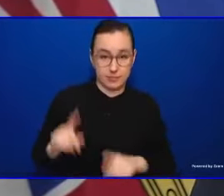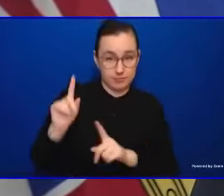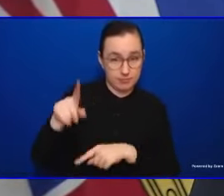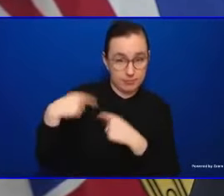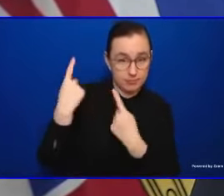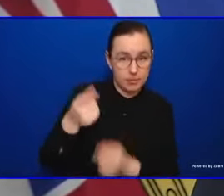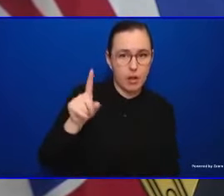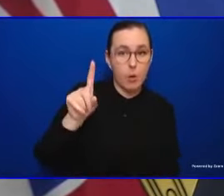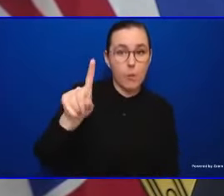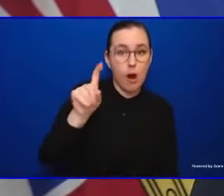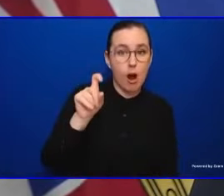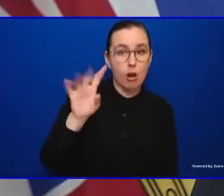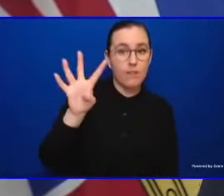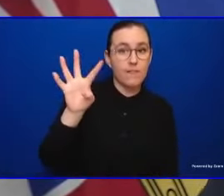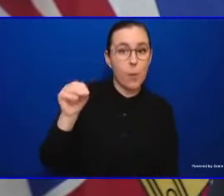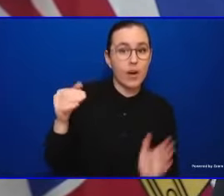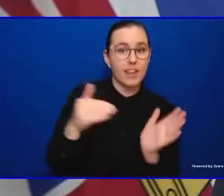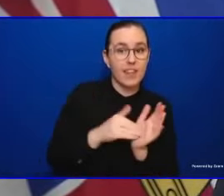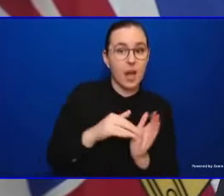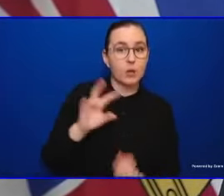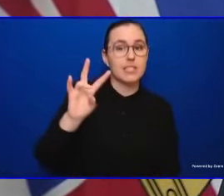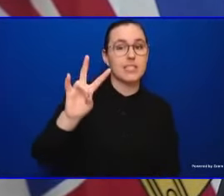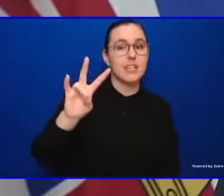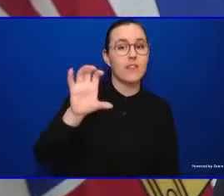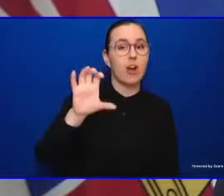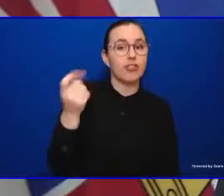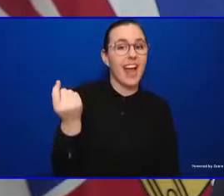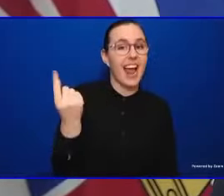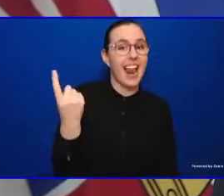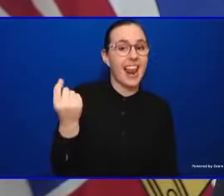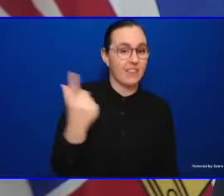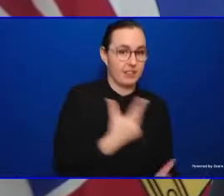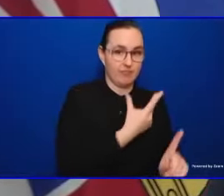140,711 children 5 to 11 have received their vaccination.